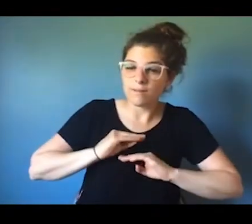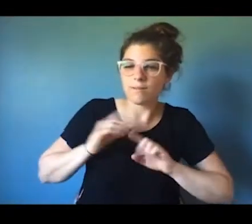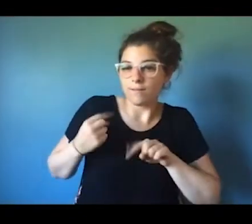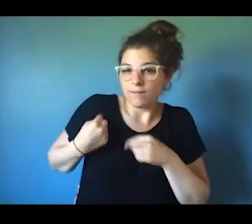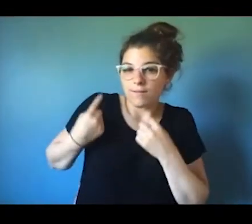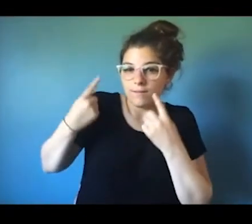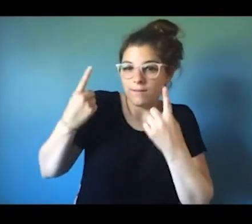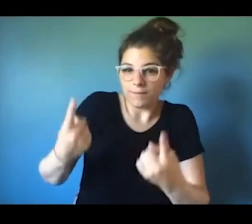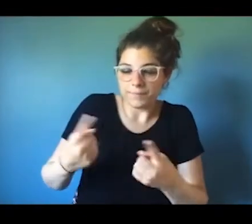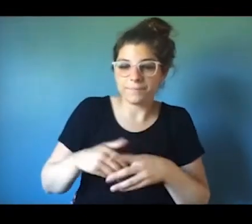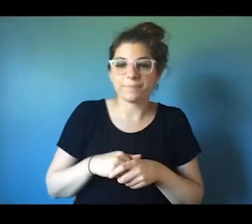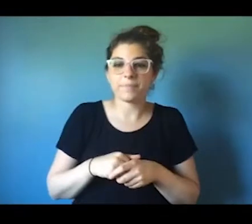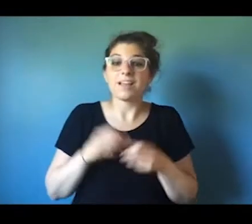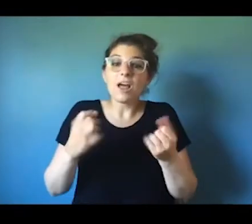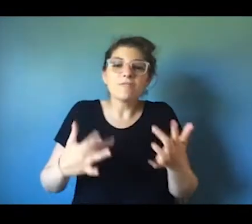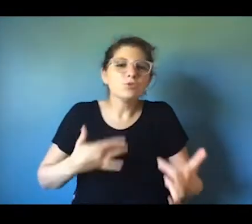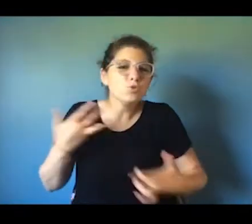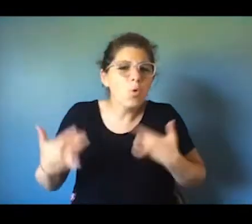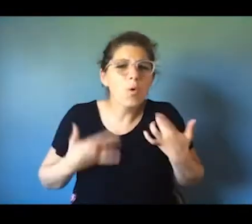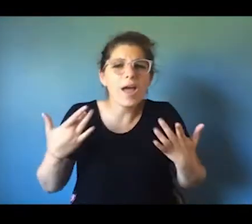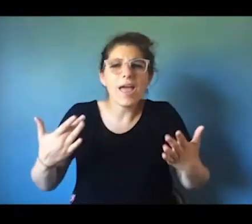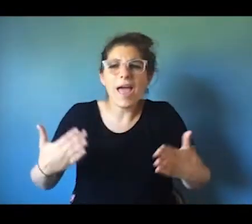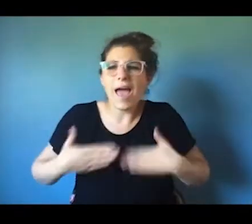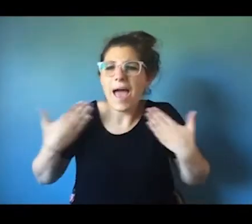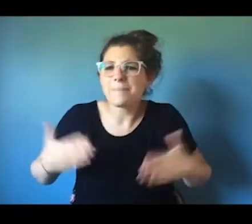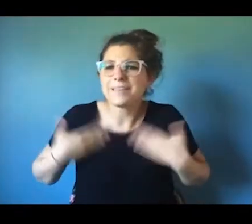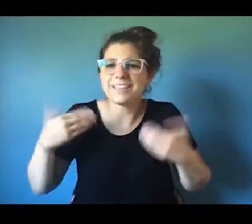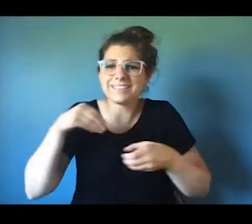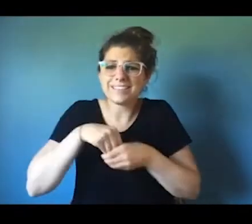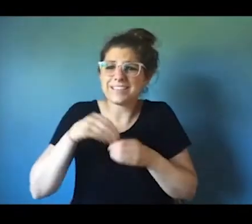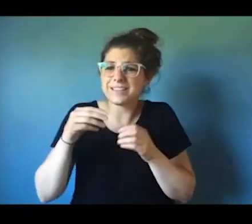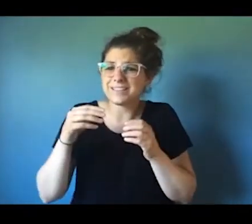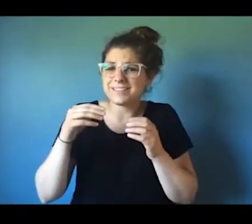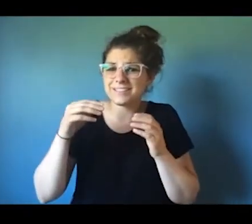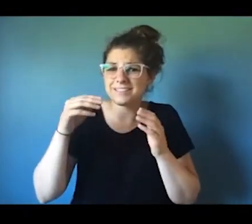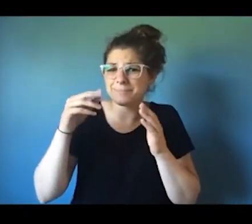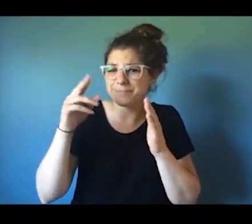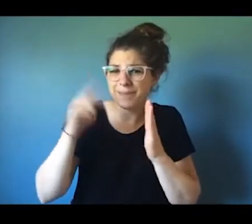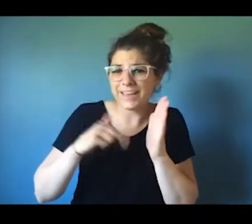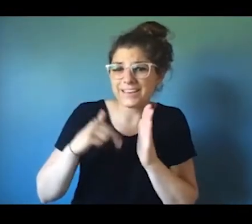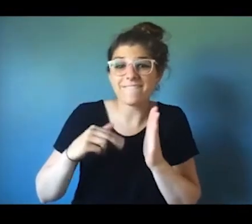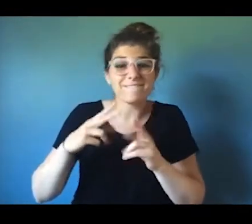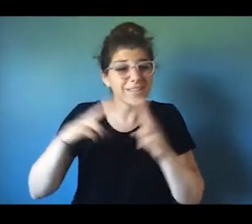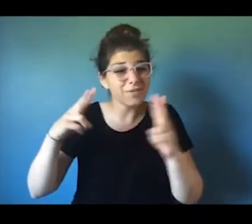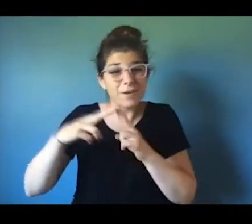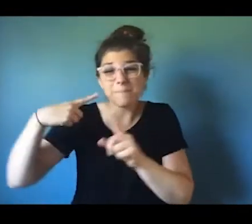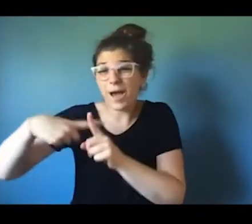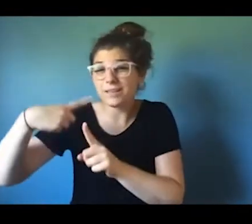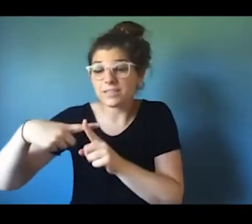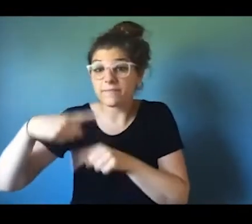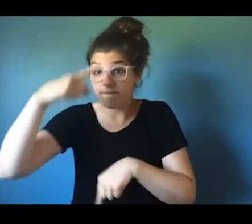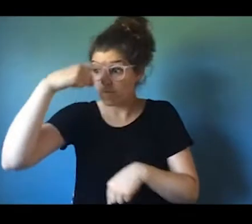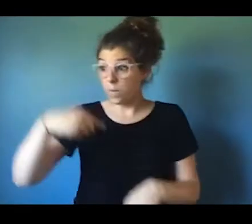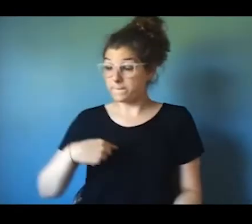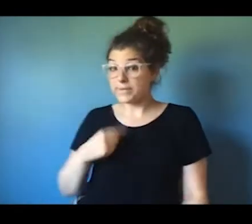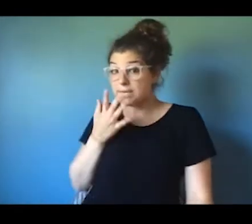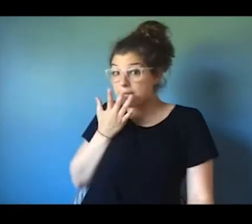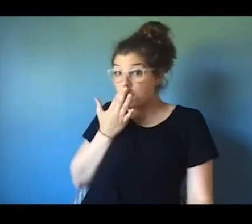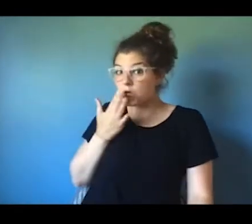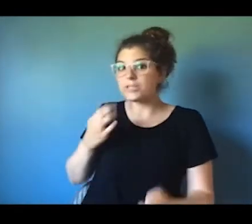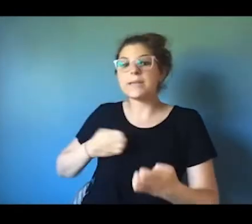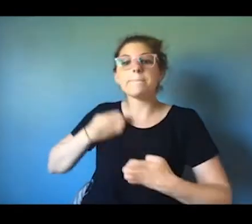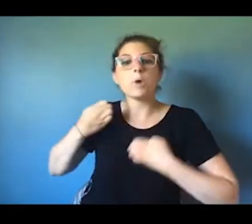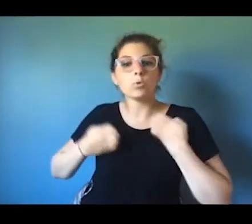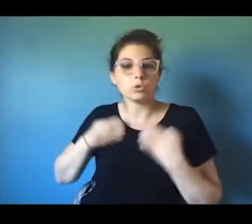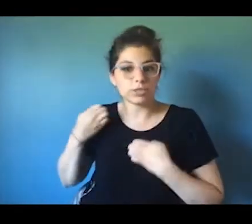attained, all the goals that have been met. And lots of joy, lots of happiness in this painting, a very positive sort